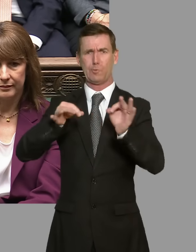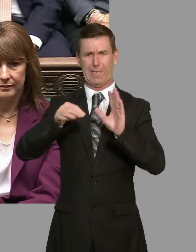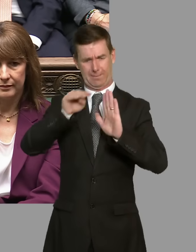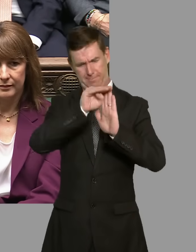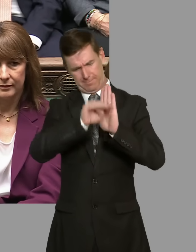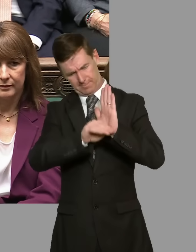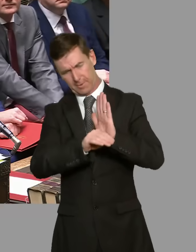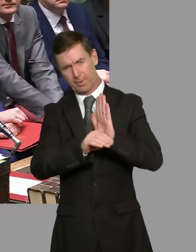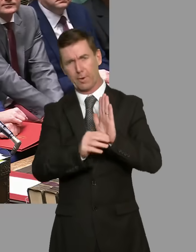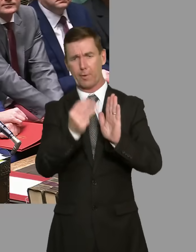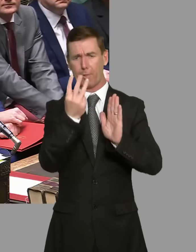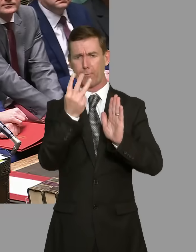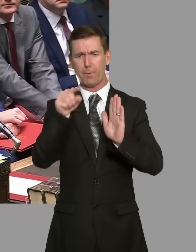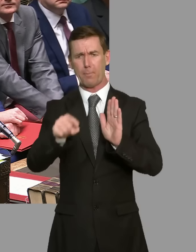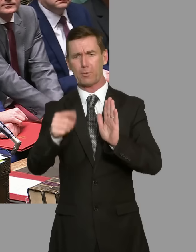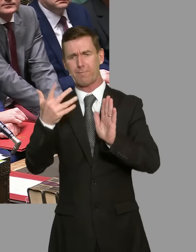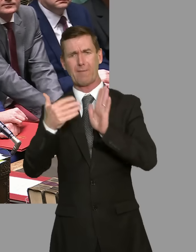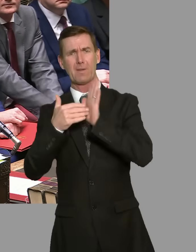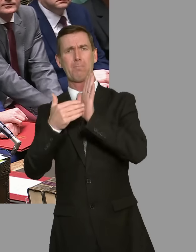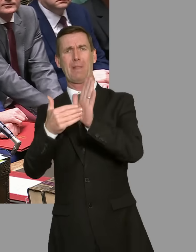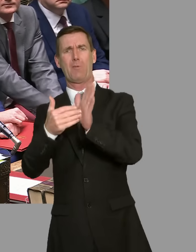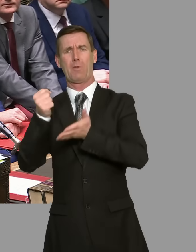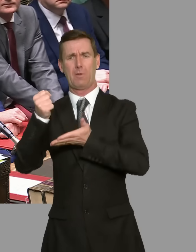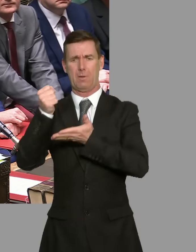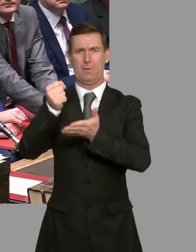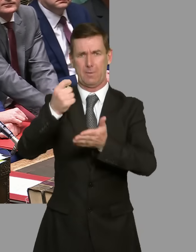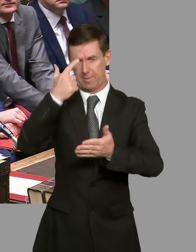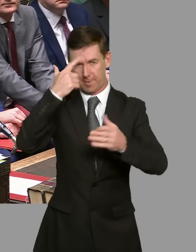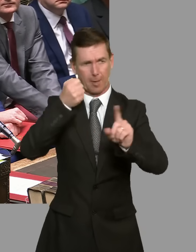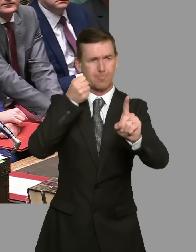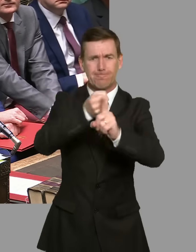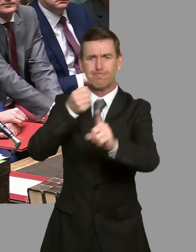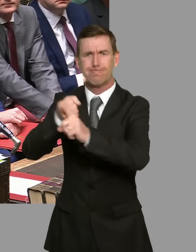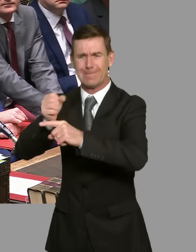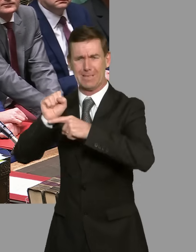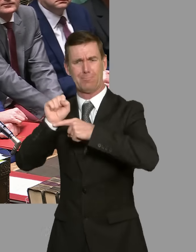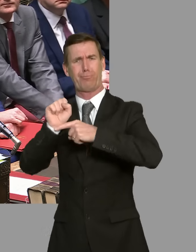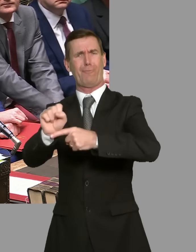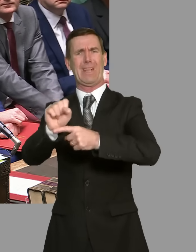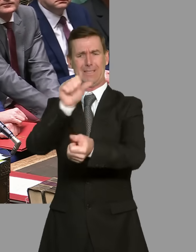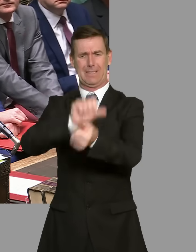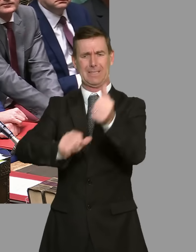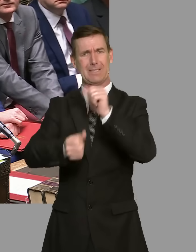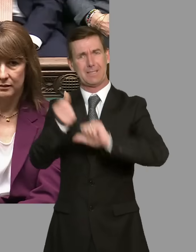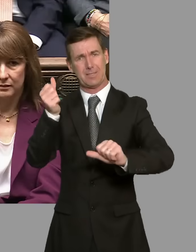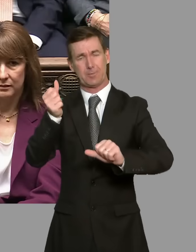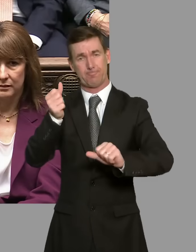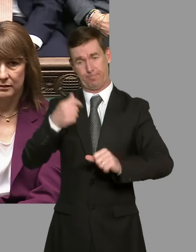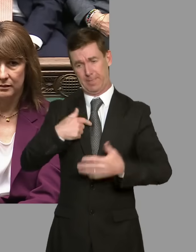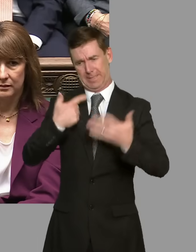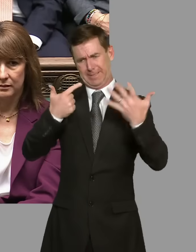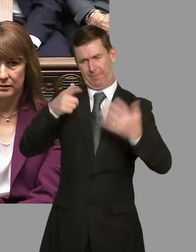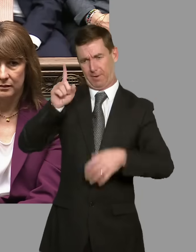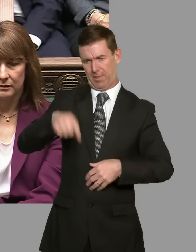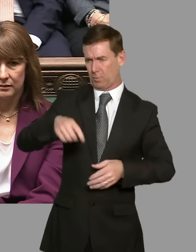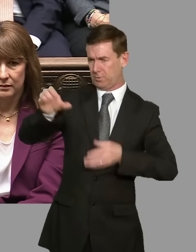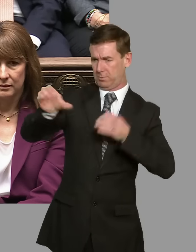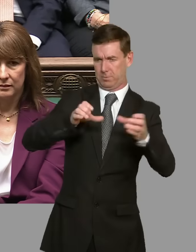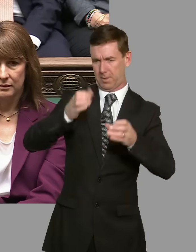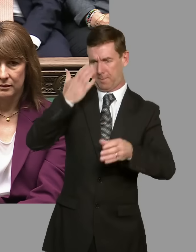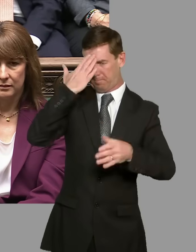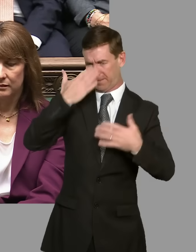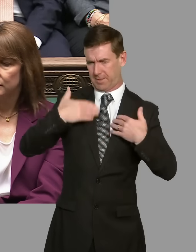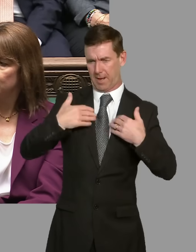support programmes, recruiting over 7,000 mental health workers, including access to talking therapies, rolling out mental